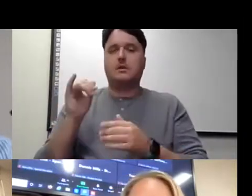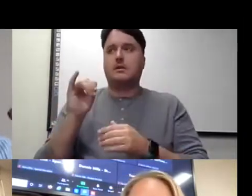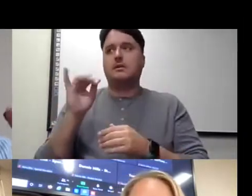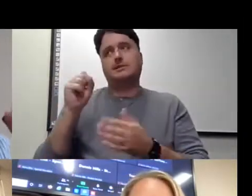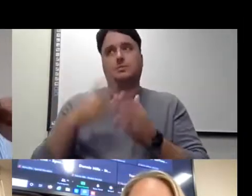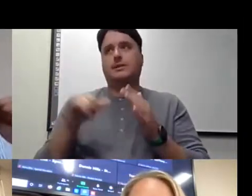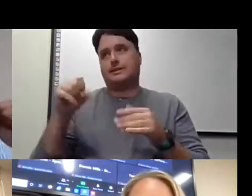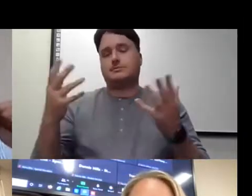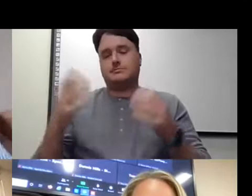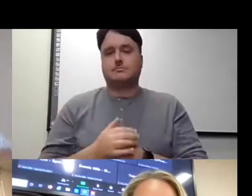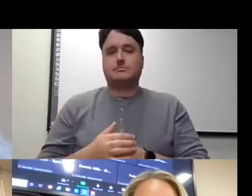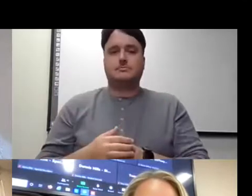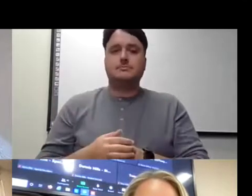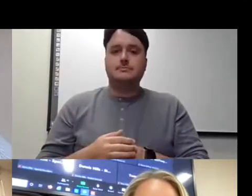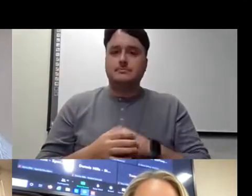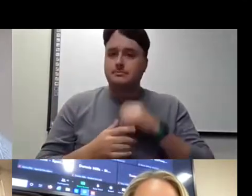It might be a long day.